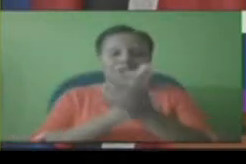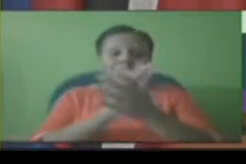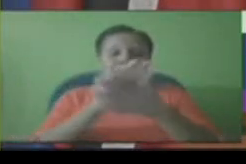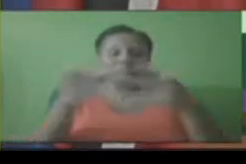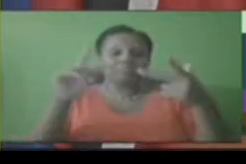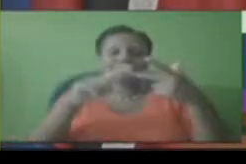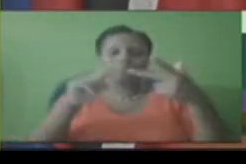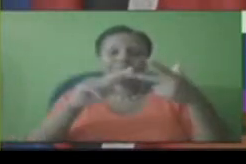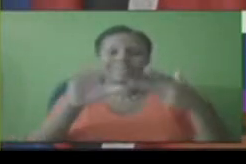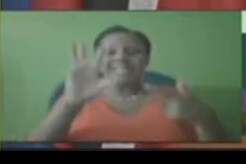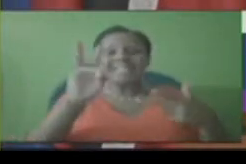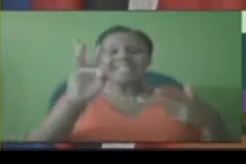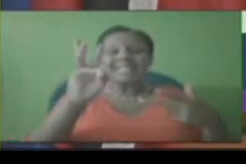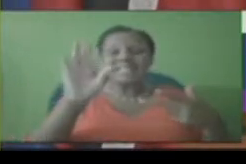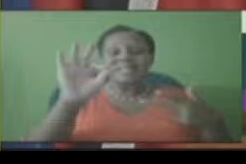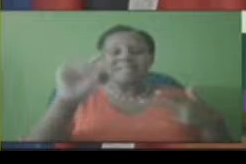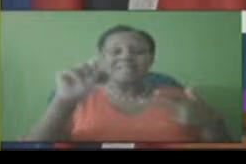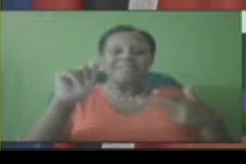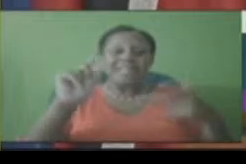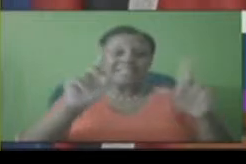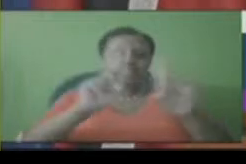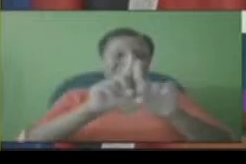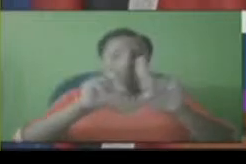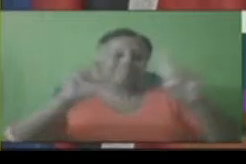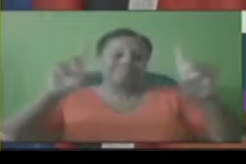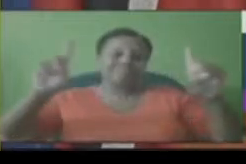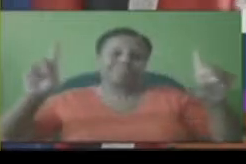distance properly. Thank you.